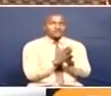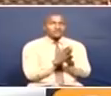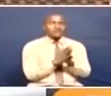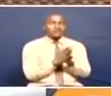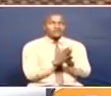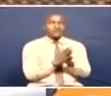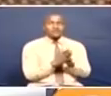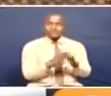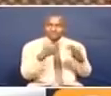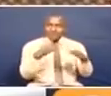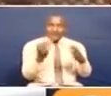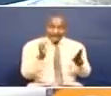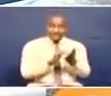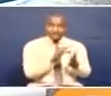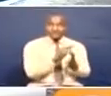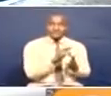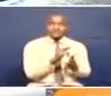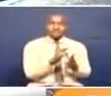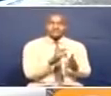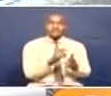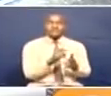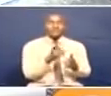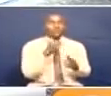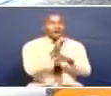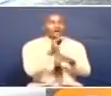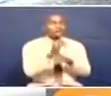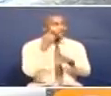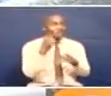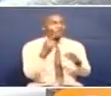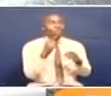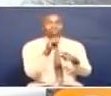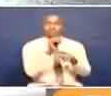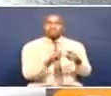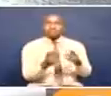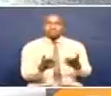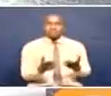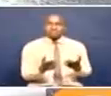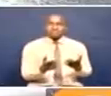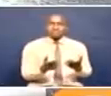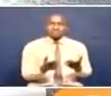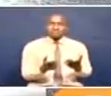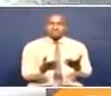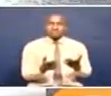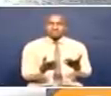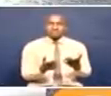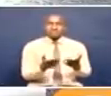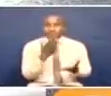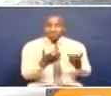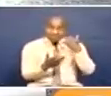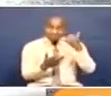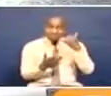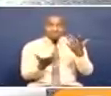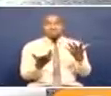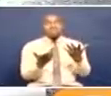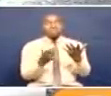tape. Play back which tape? Who asked for Nusumkate of what? But you know, some of those tapes might just be phone calls and not press